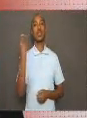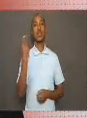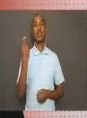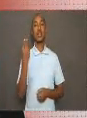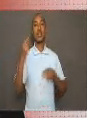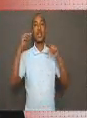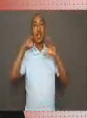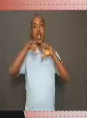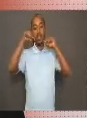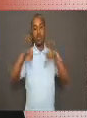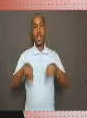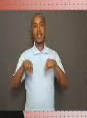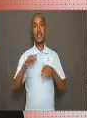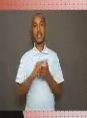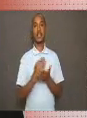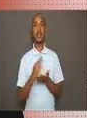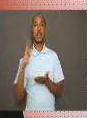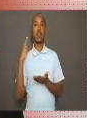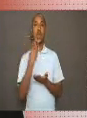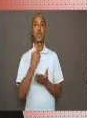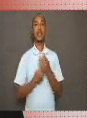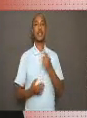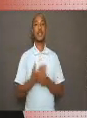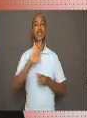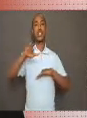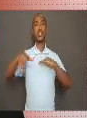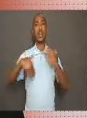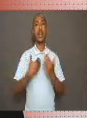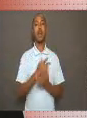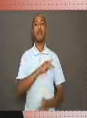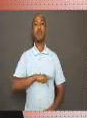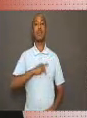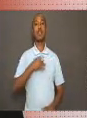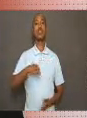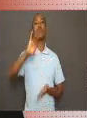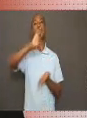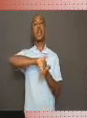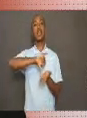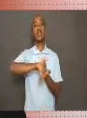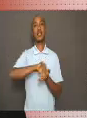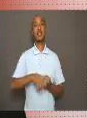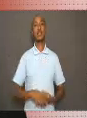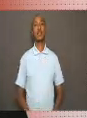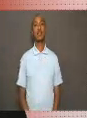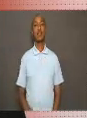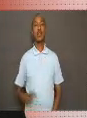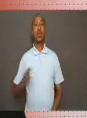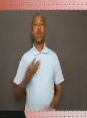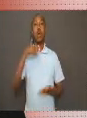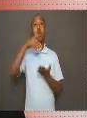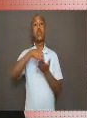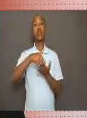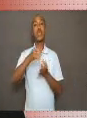In today's lesson, we will discuss the general properties of salts. We will